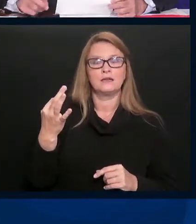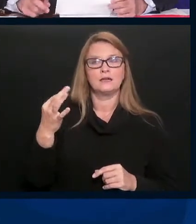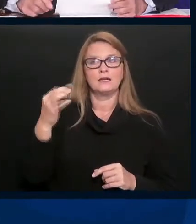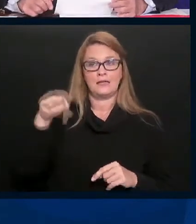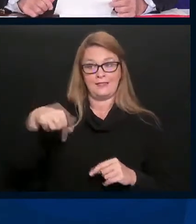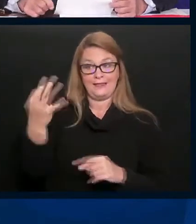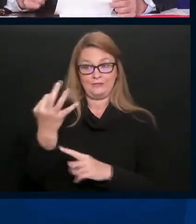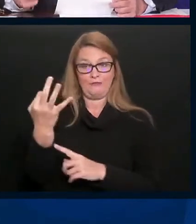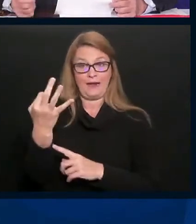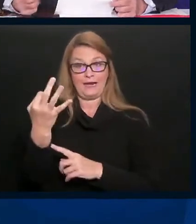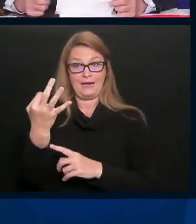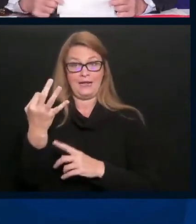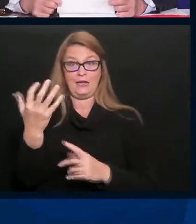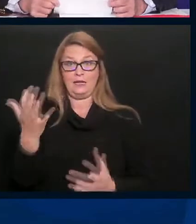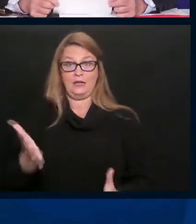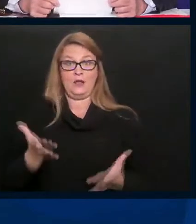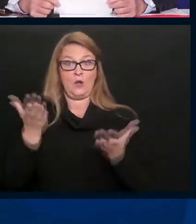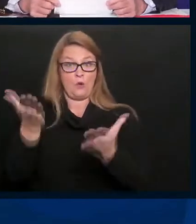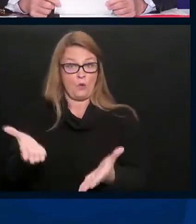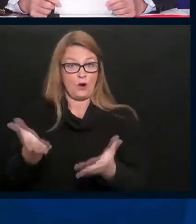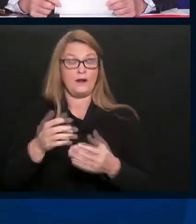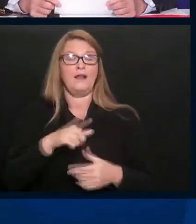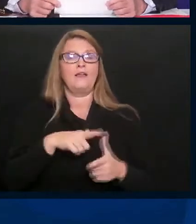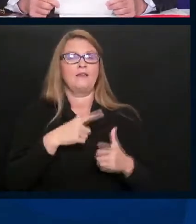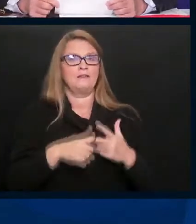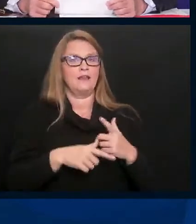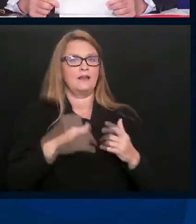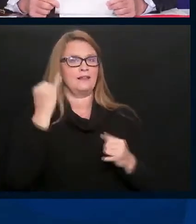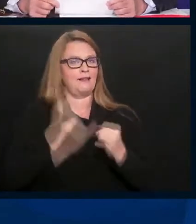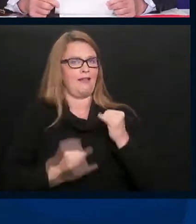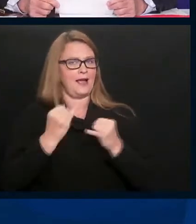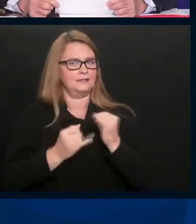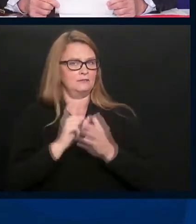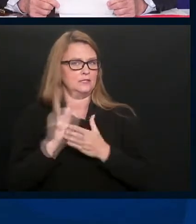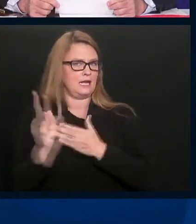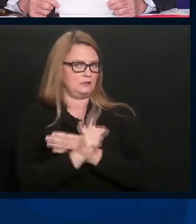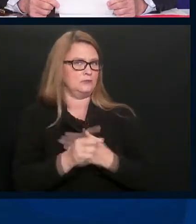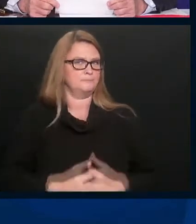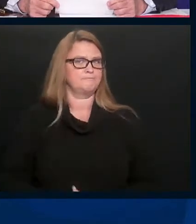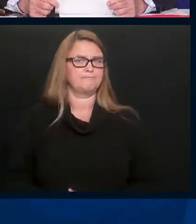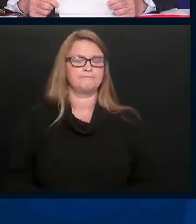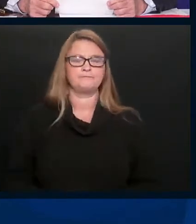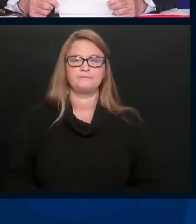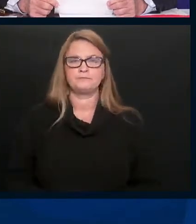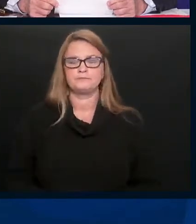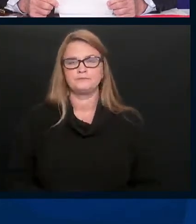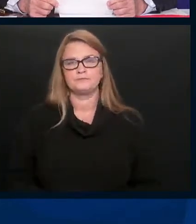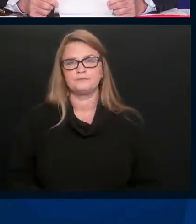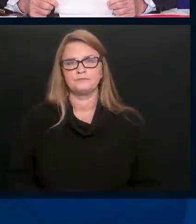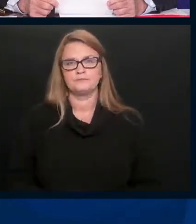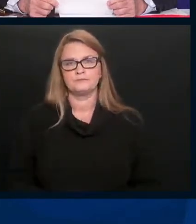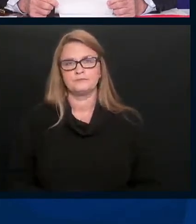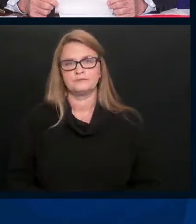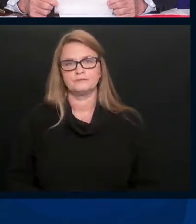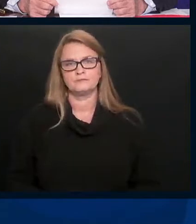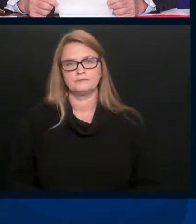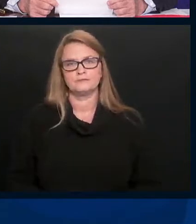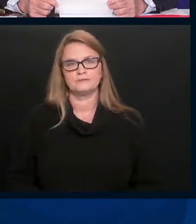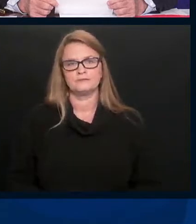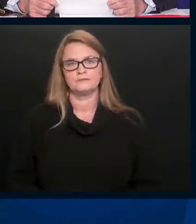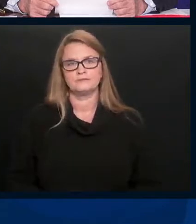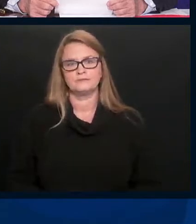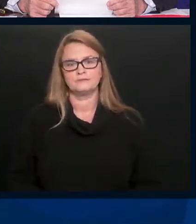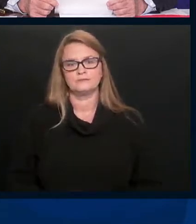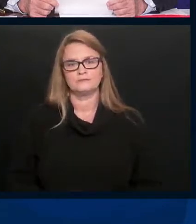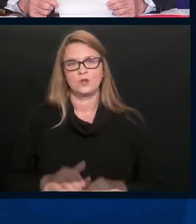this Friday, and then the last one after that, and everything. But nevertheless, we continue to give